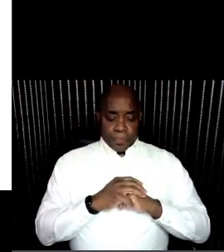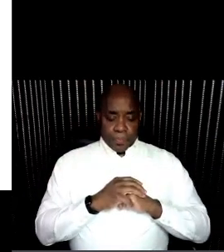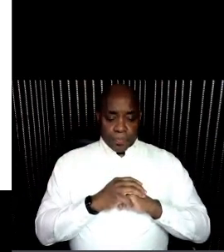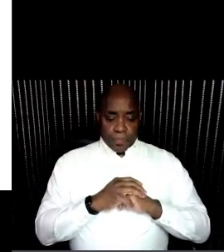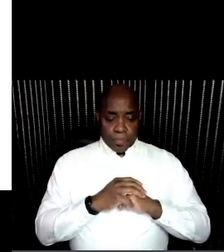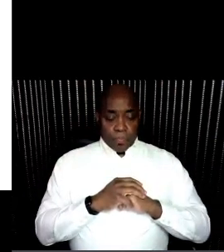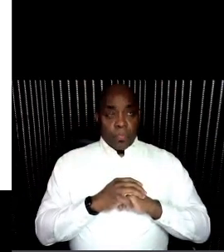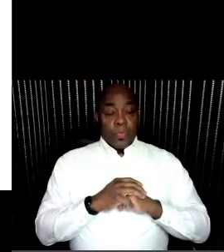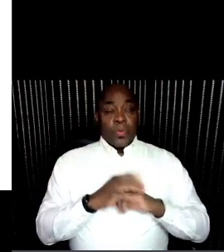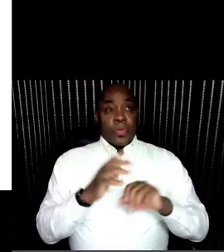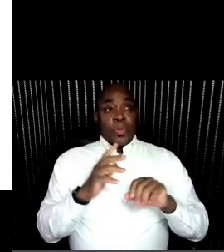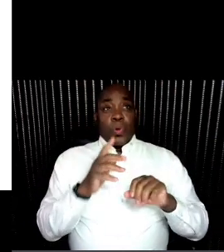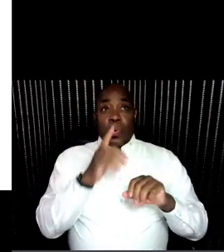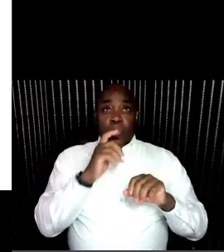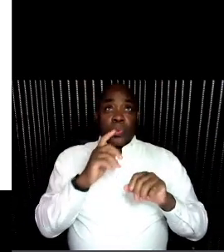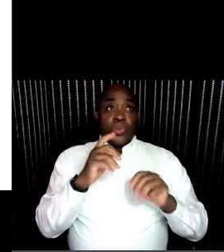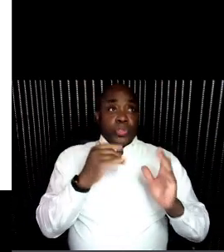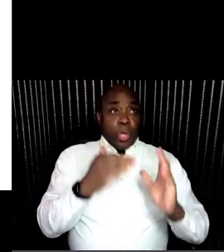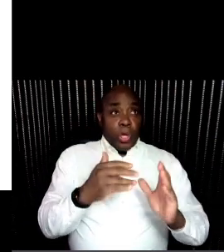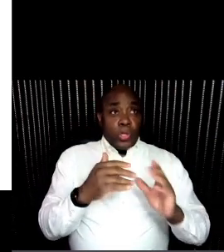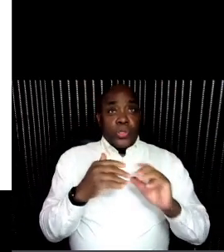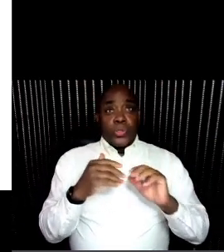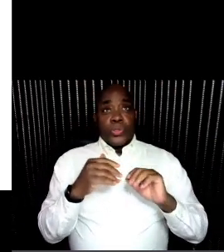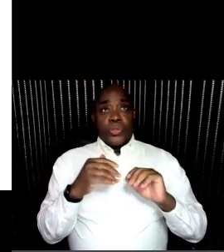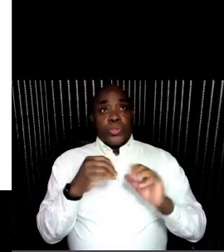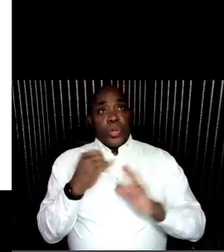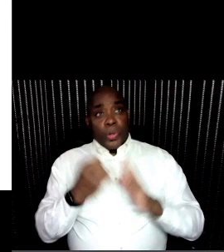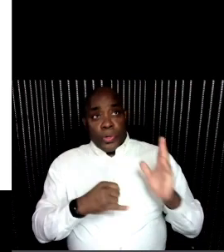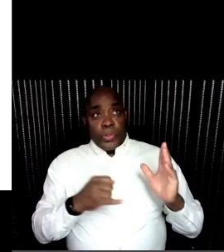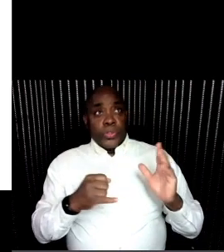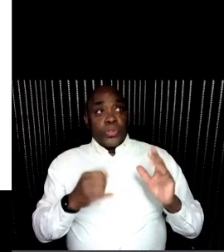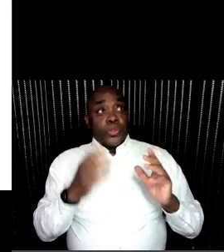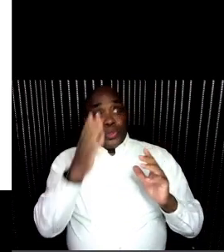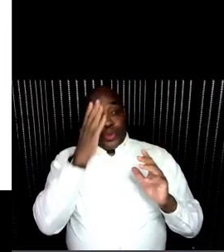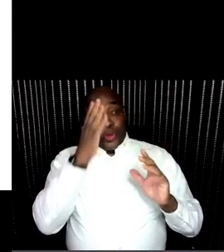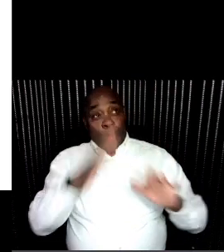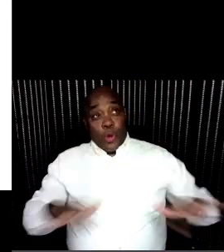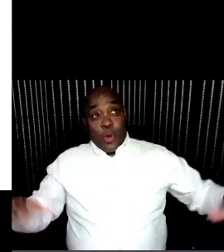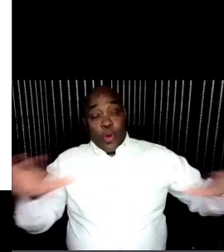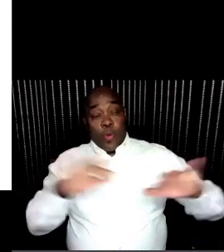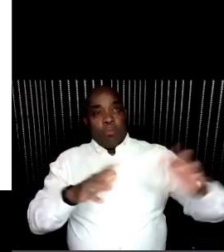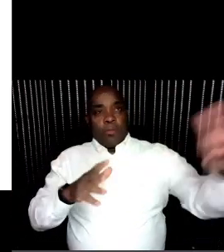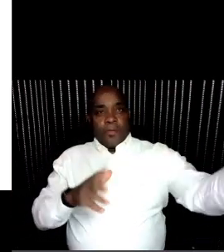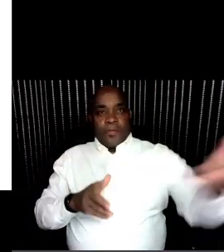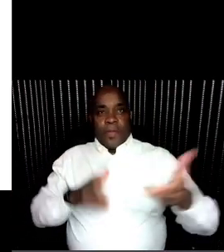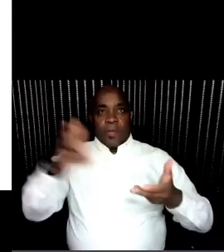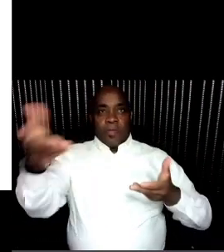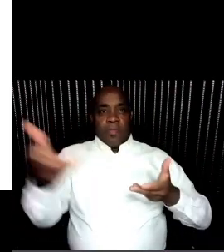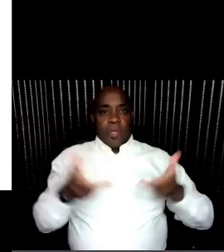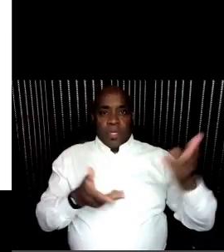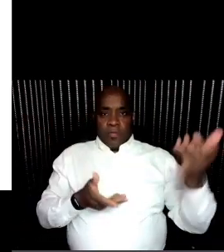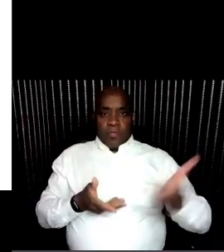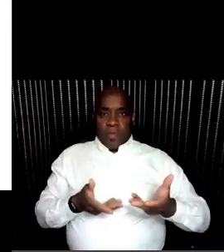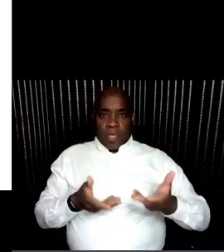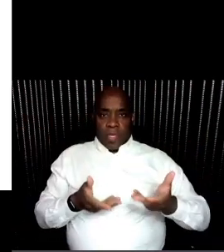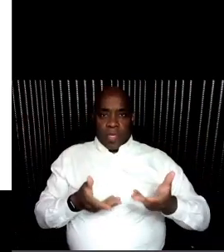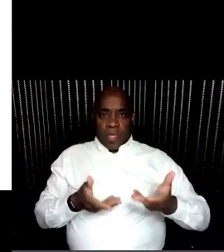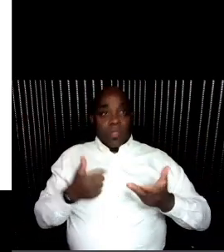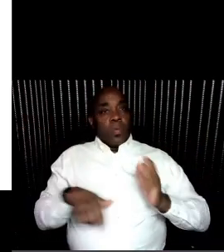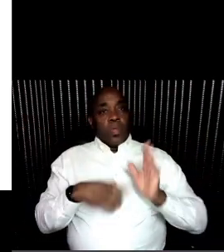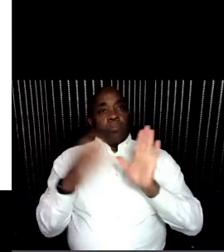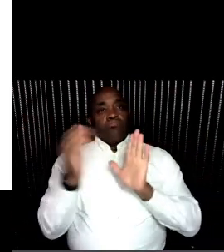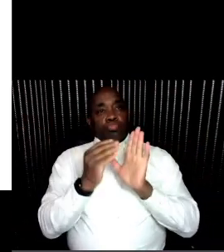and artists to the festival, they would appear on campus to give talks, and we could document that for the